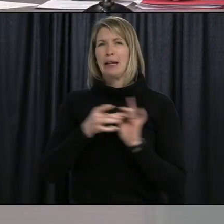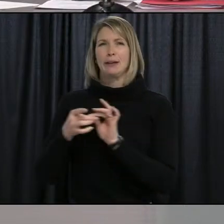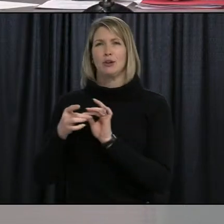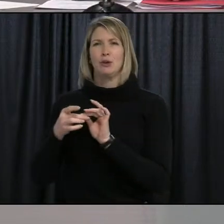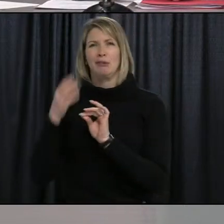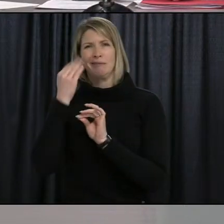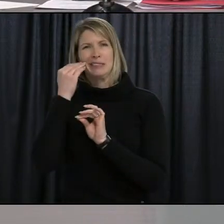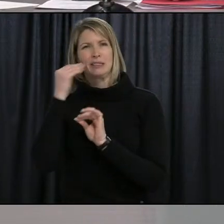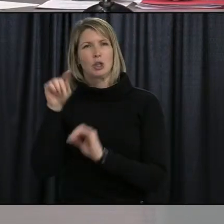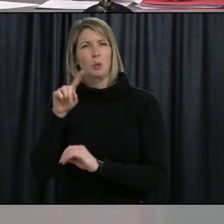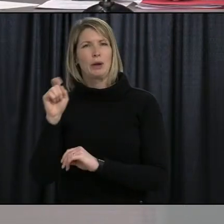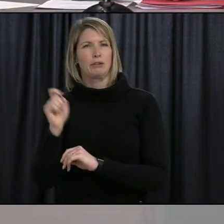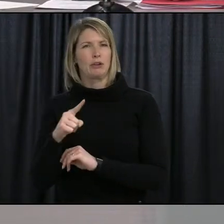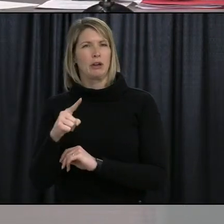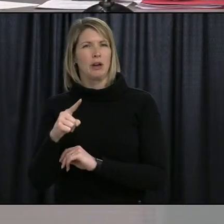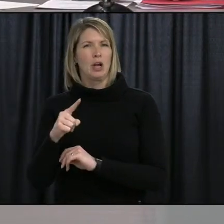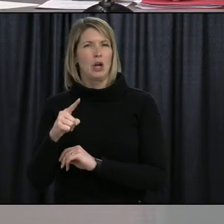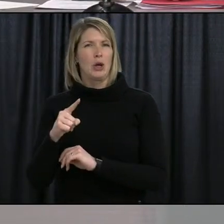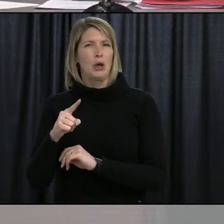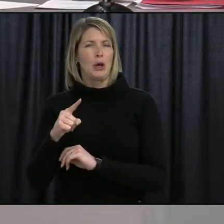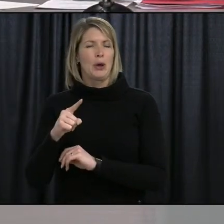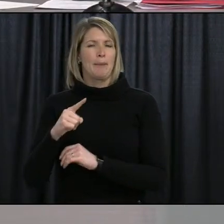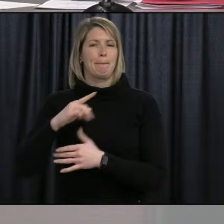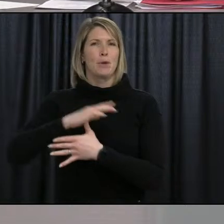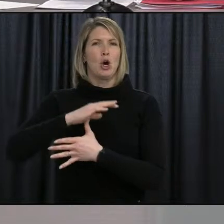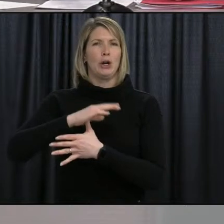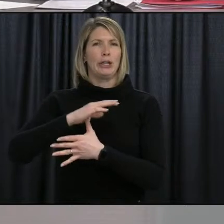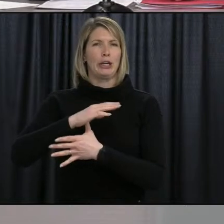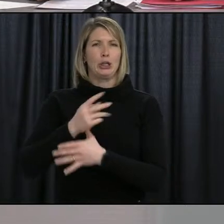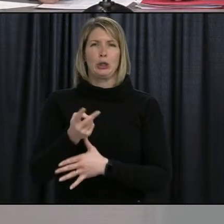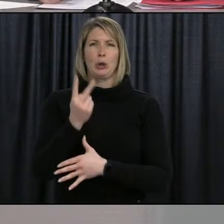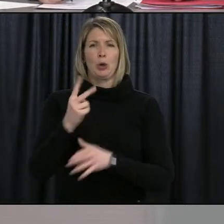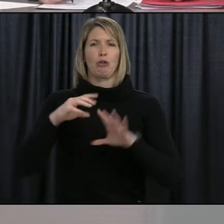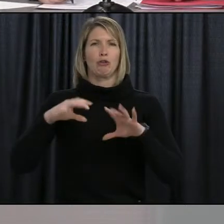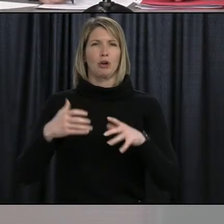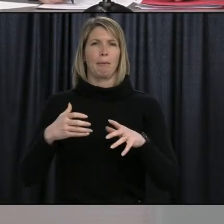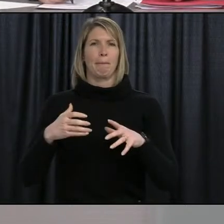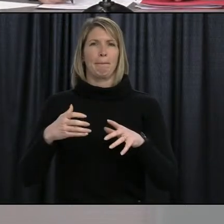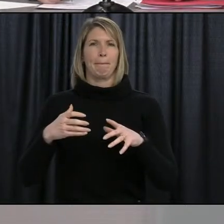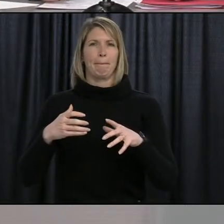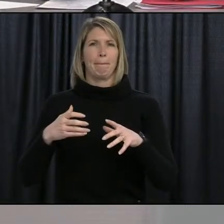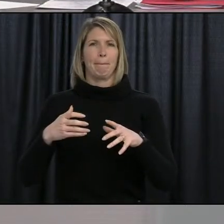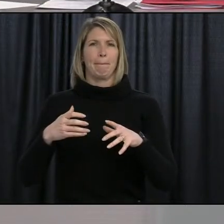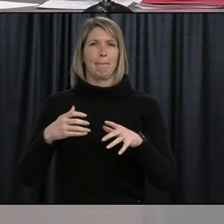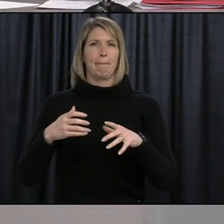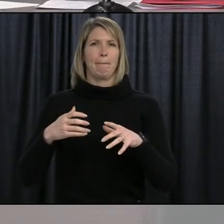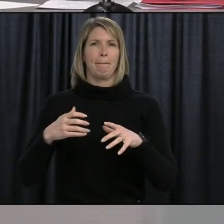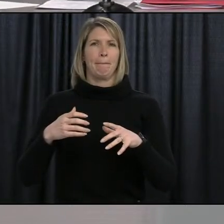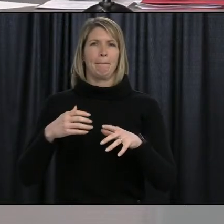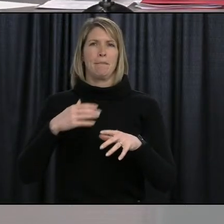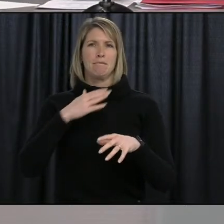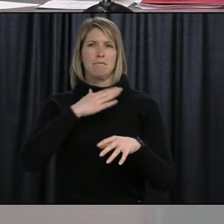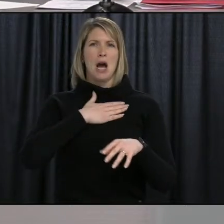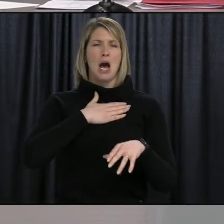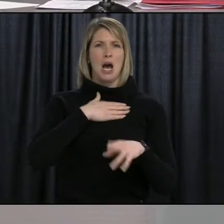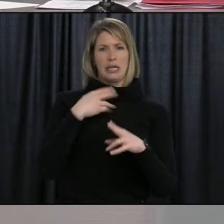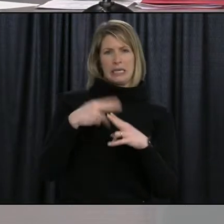about priorities in the queue and people being confused about things, I'm glad to know I'm not alone.